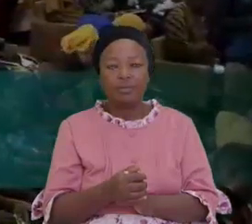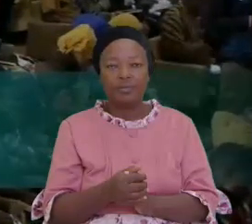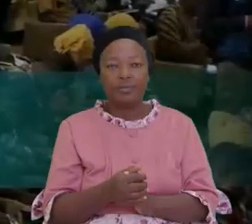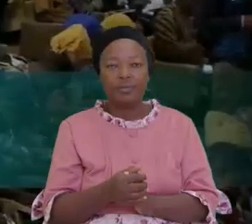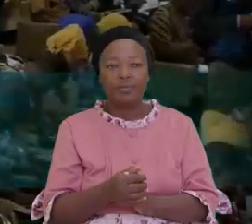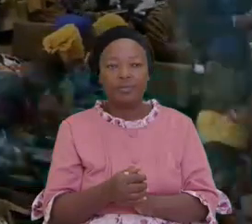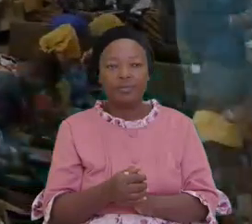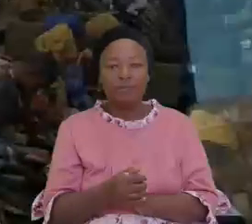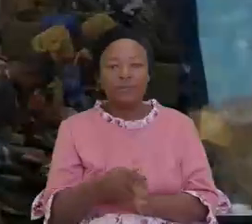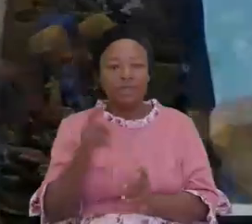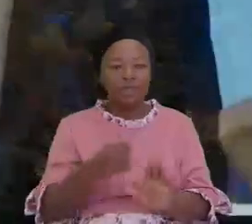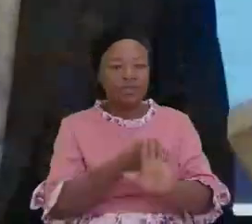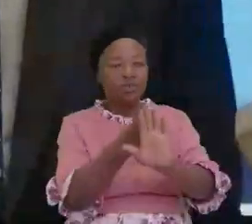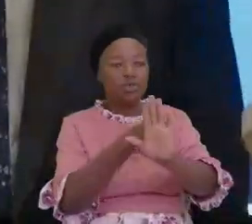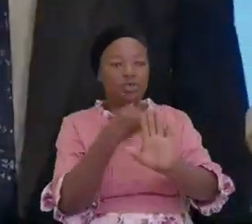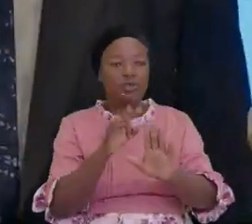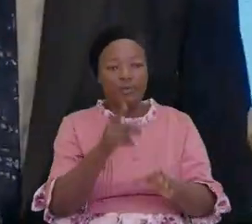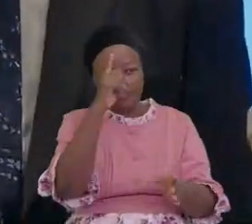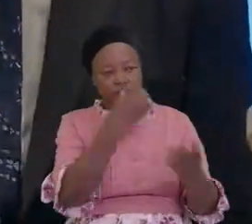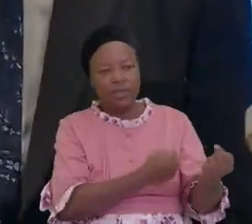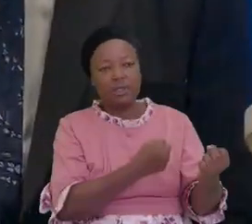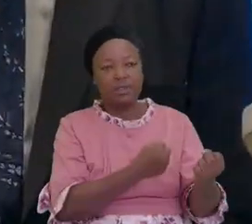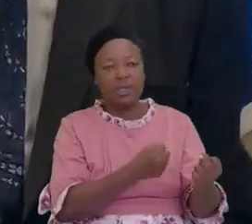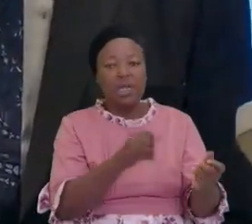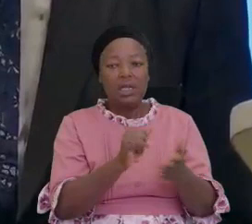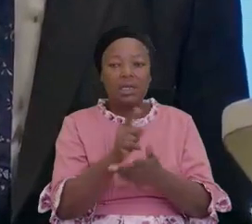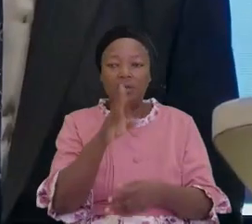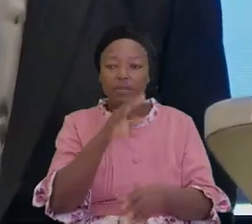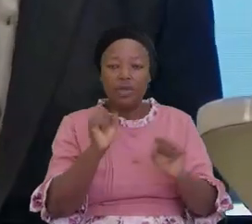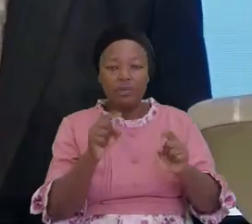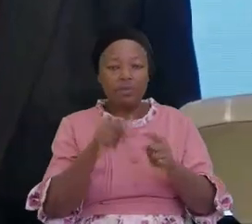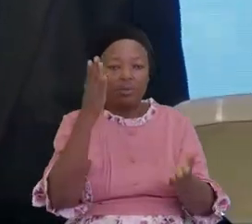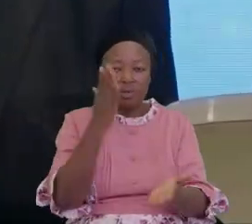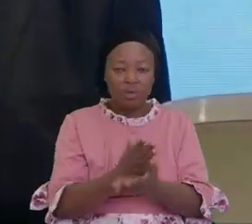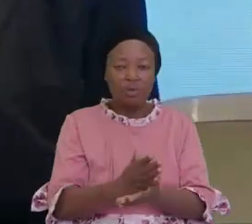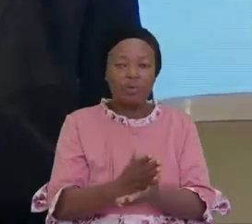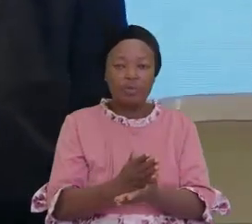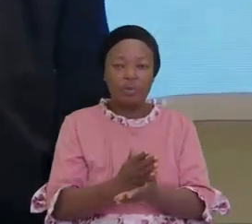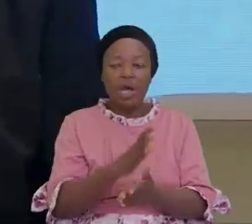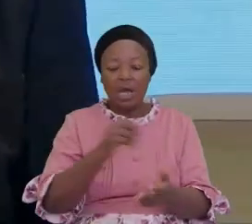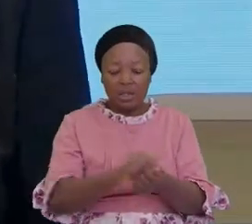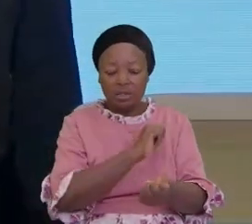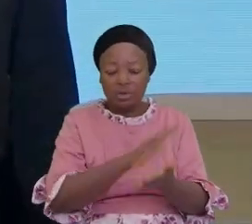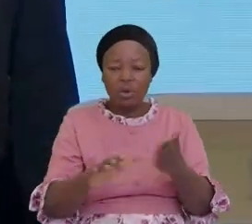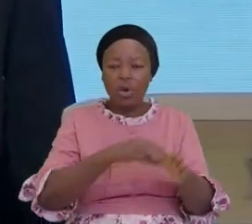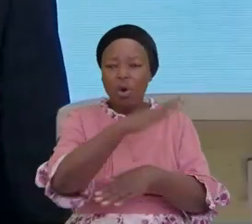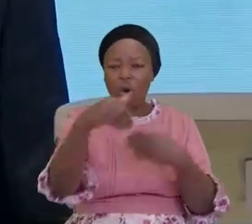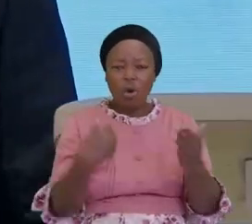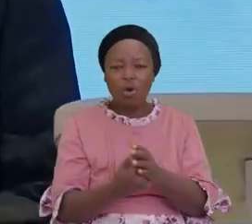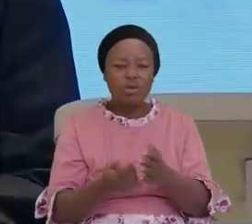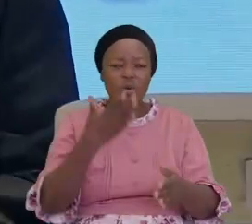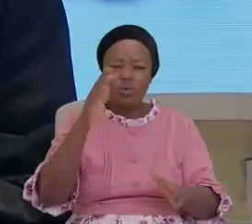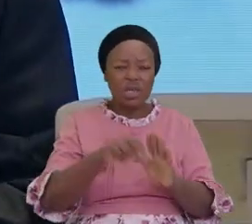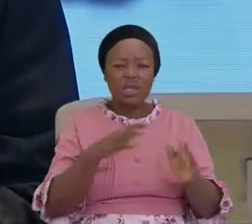The shield of faith. That will be able to quench and stop and destroy all the fiery darts of